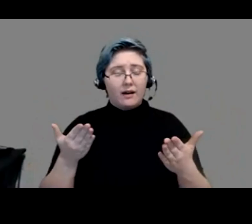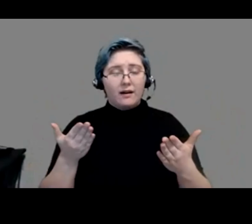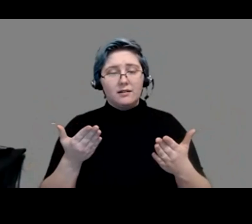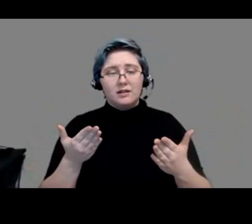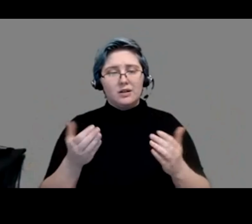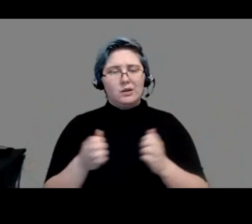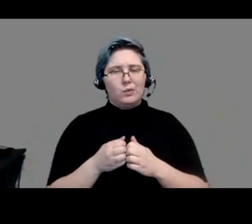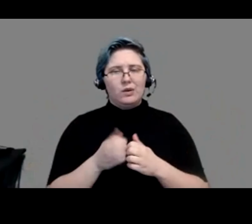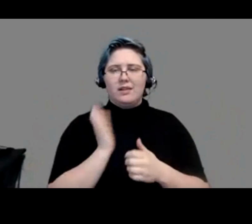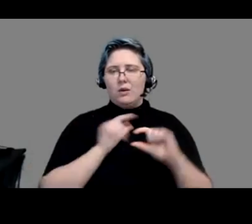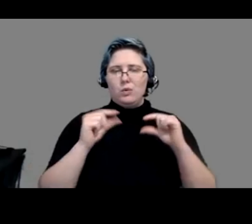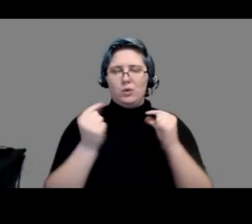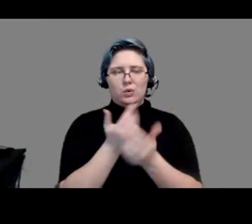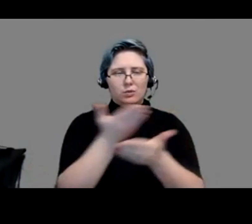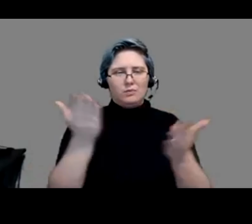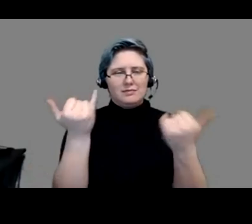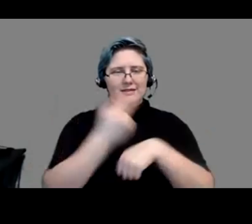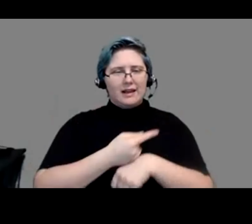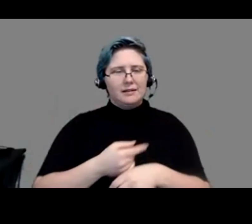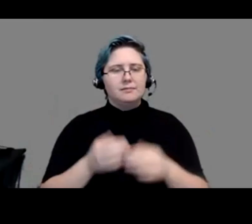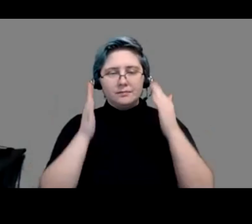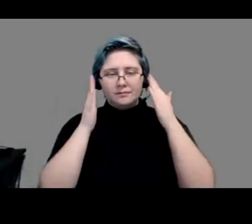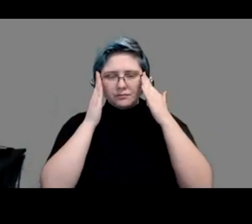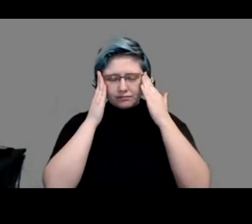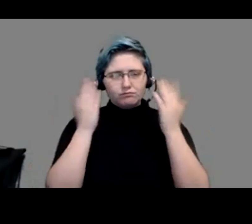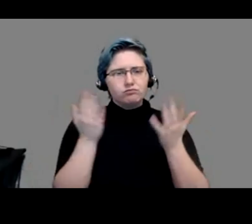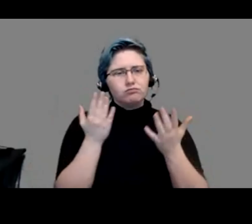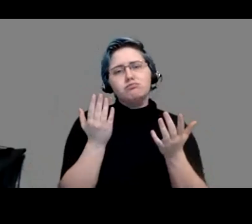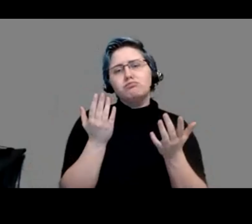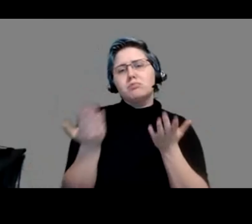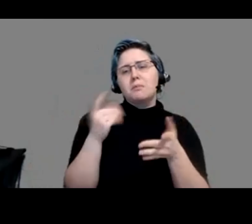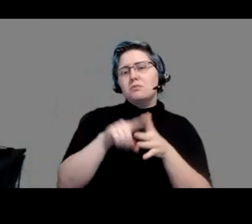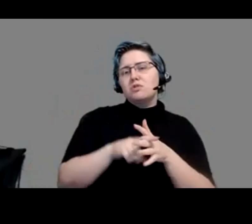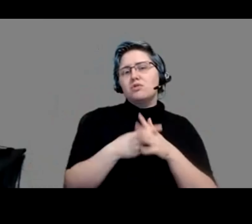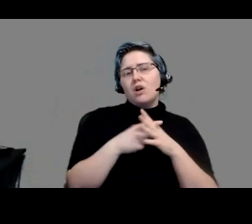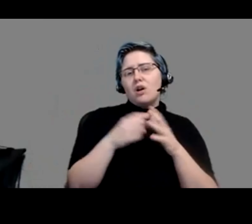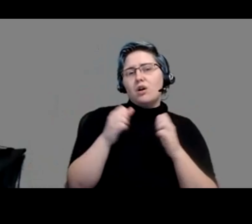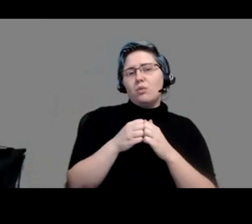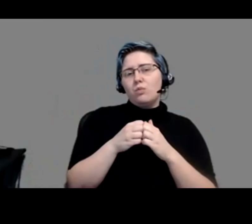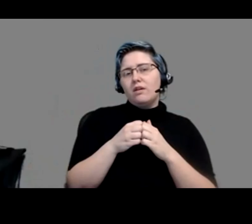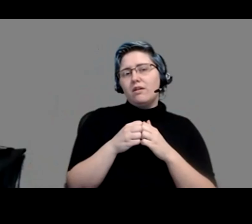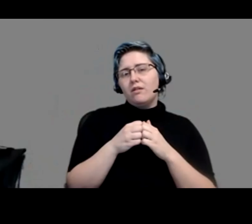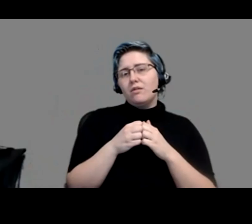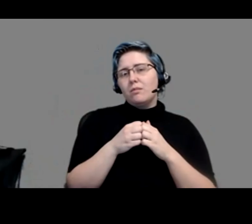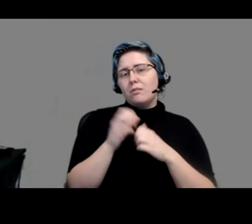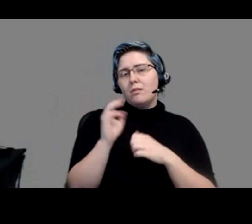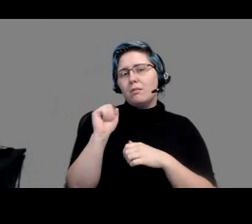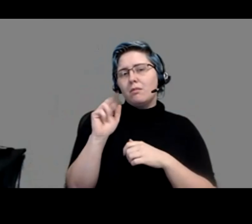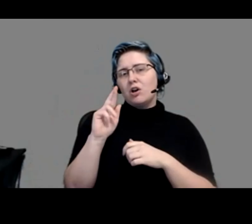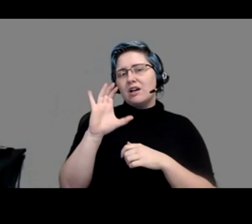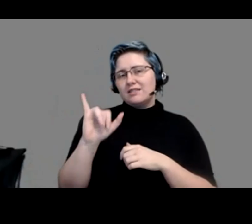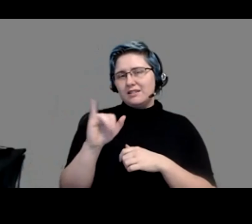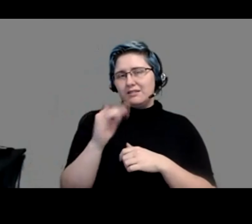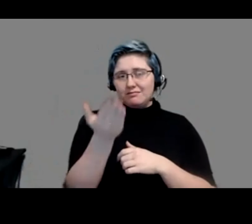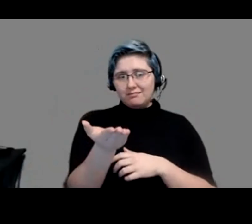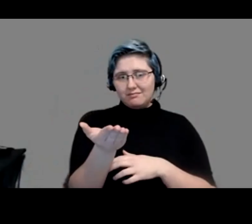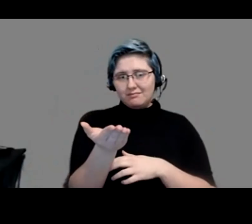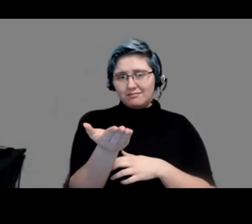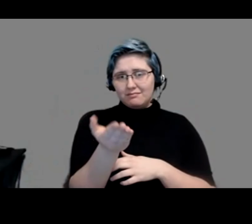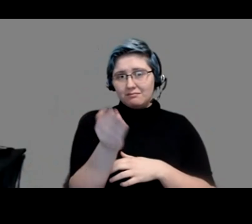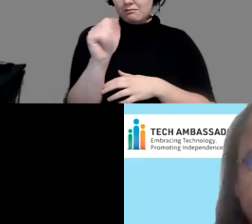with our group today. How about we start with Marcy?